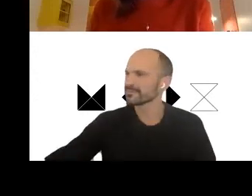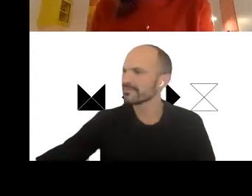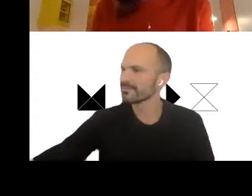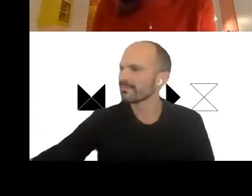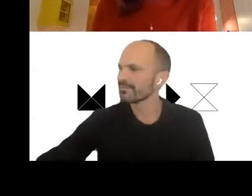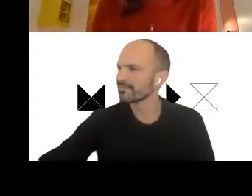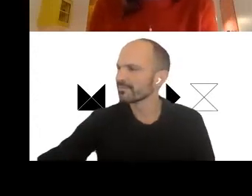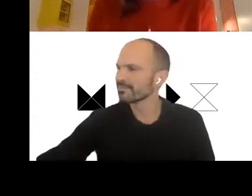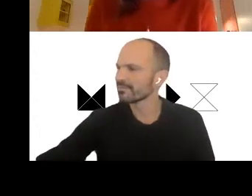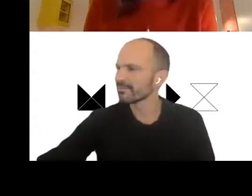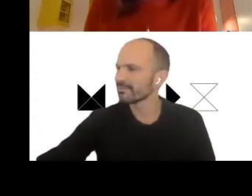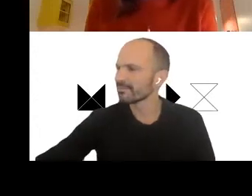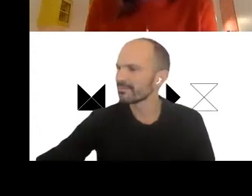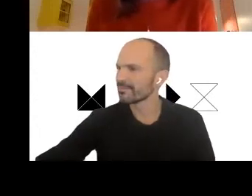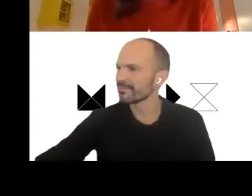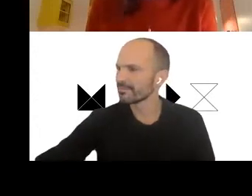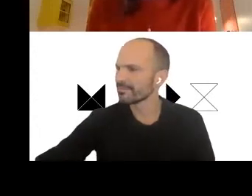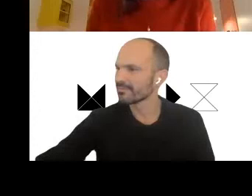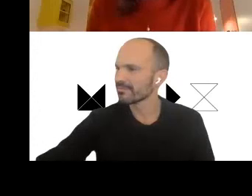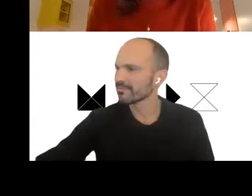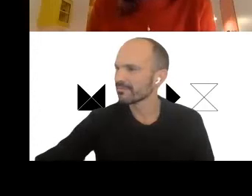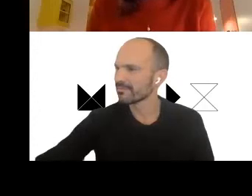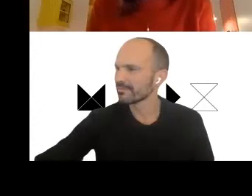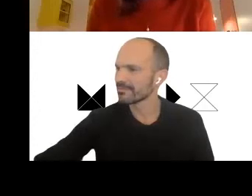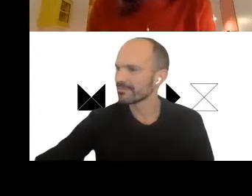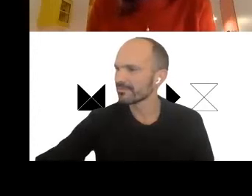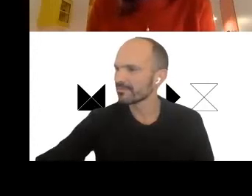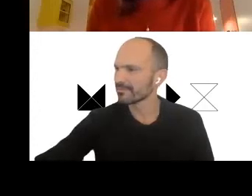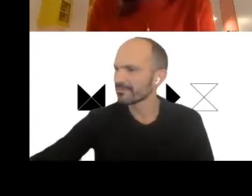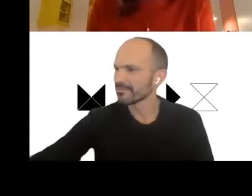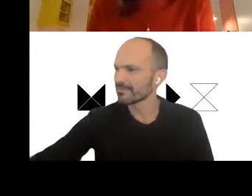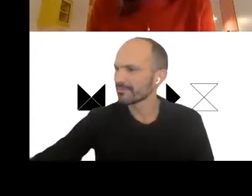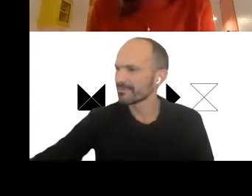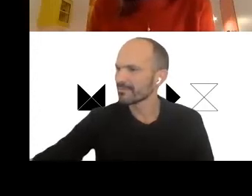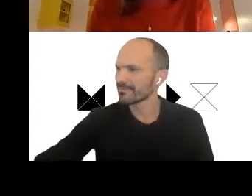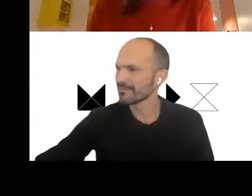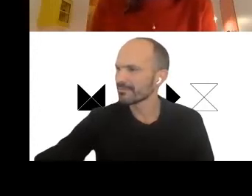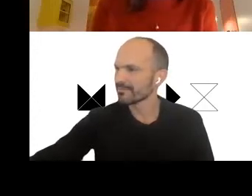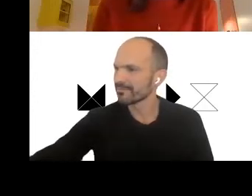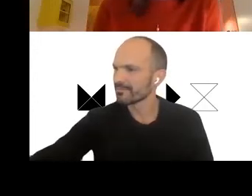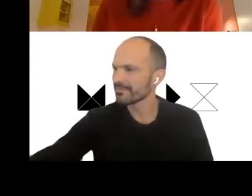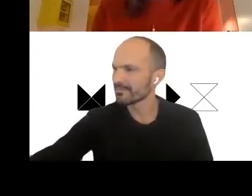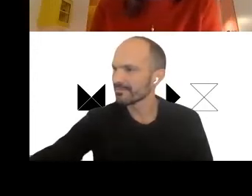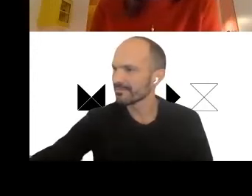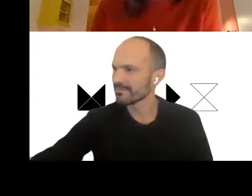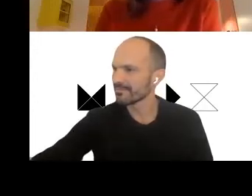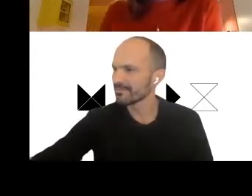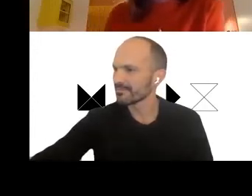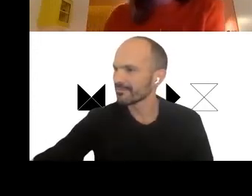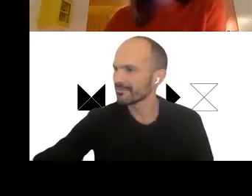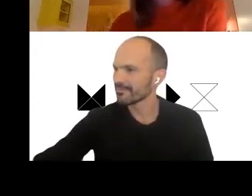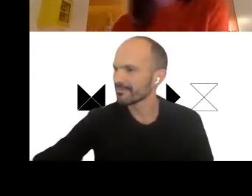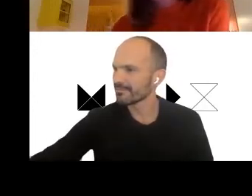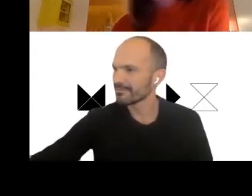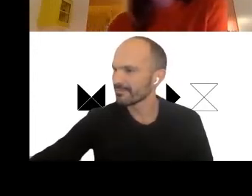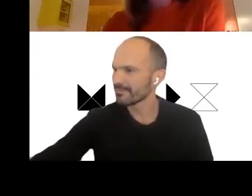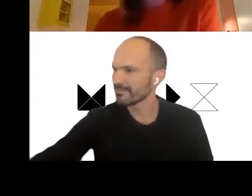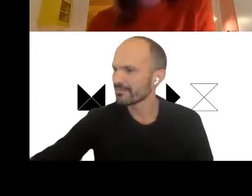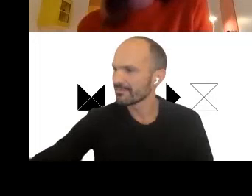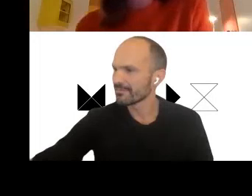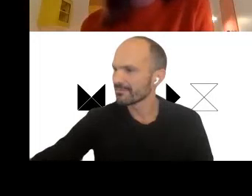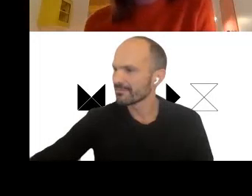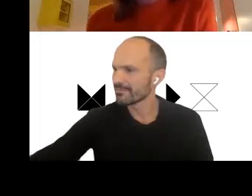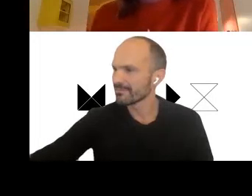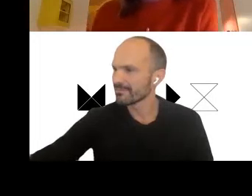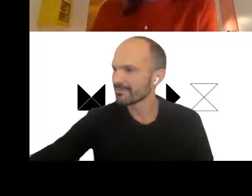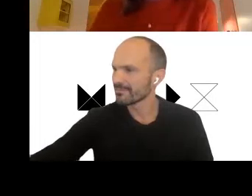gardens, very central, just outside the whole Biennale area. And then